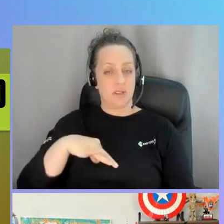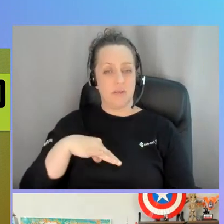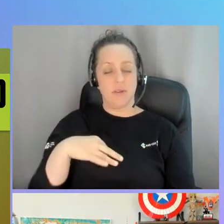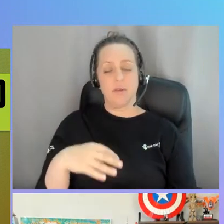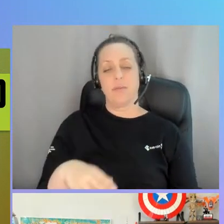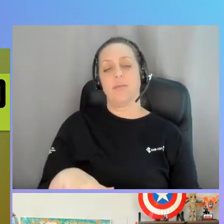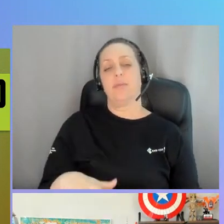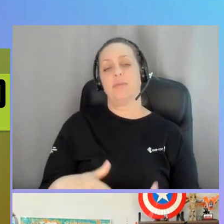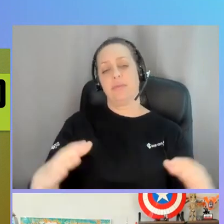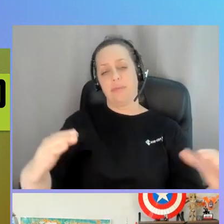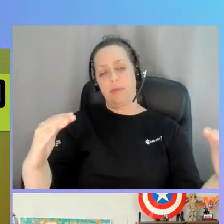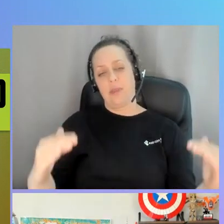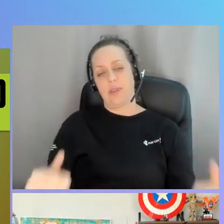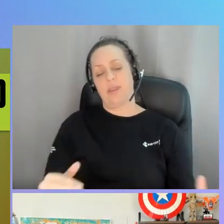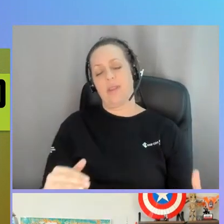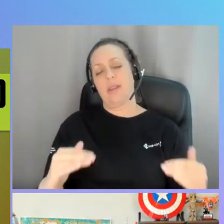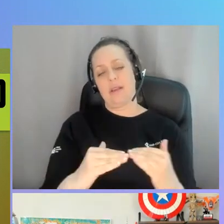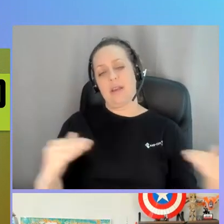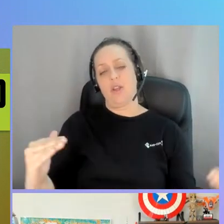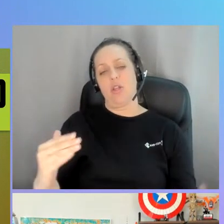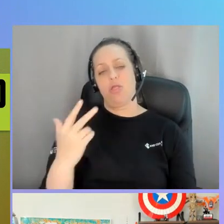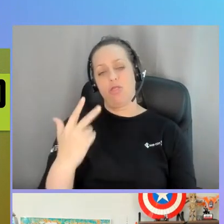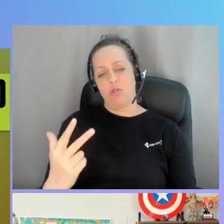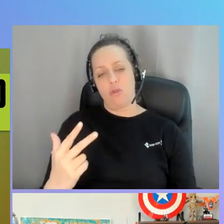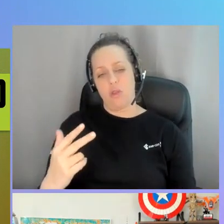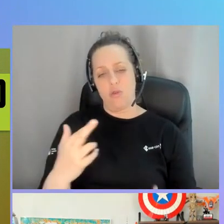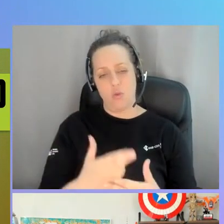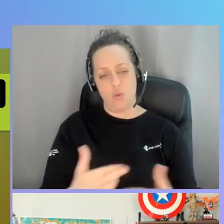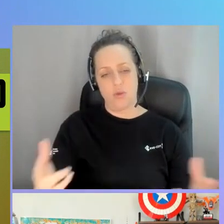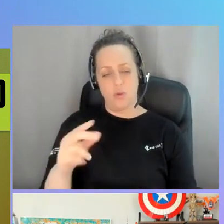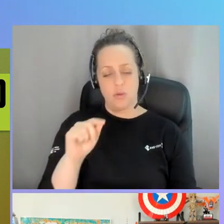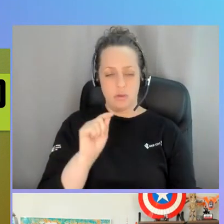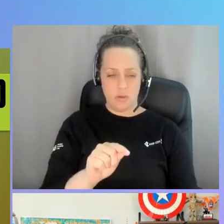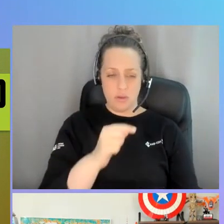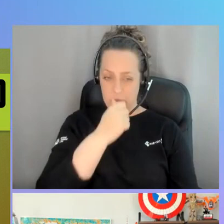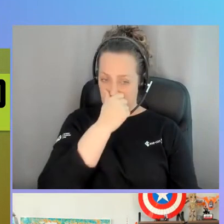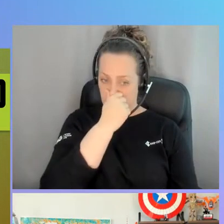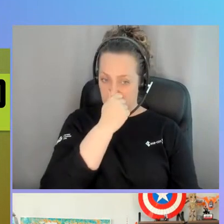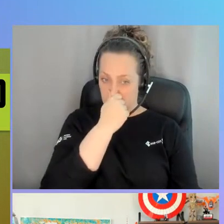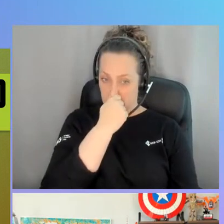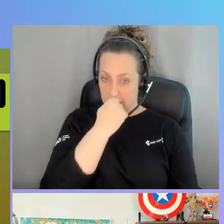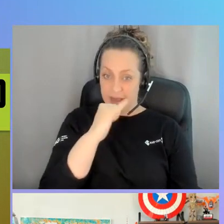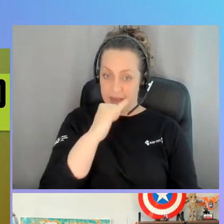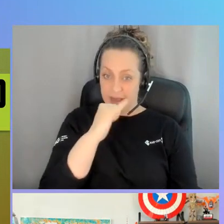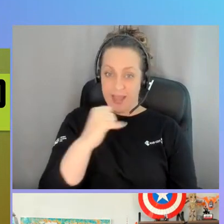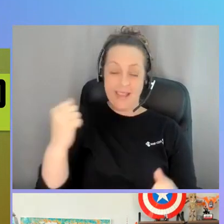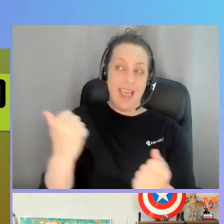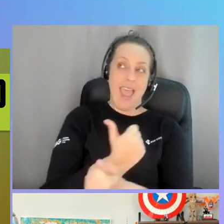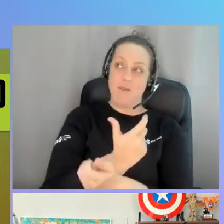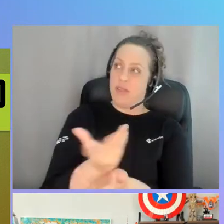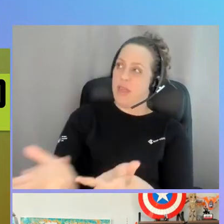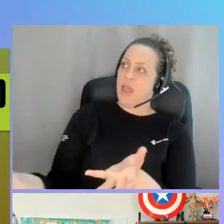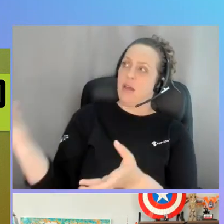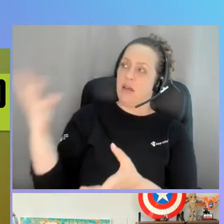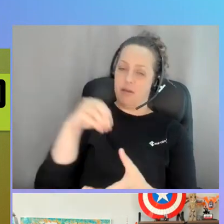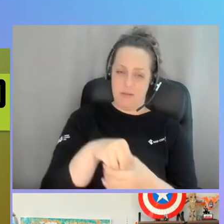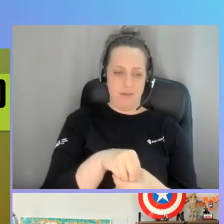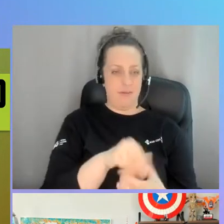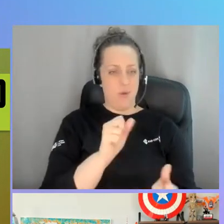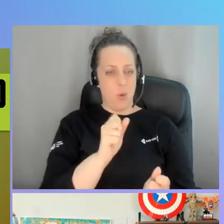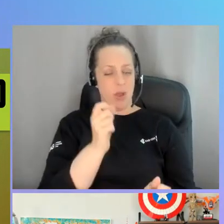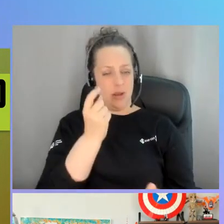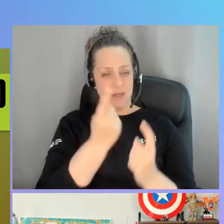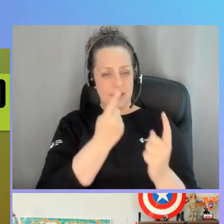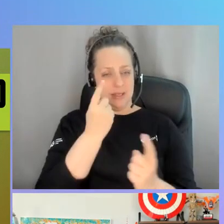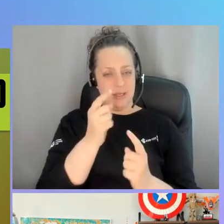Lastly, here is our tier 3 resources. These are all the other things you may want to consider putting out there. And although